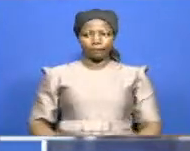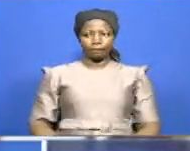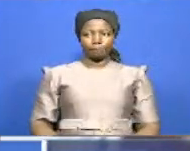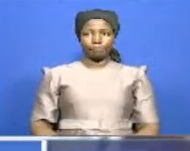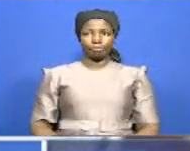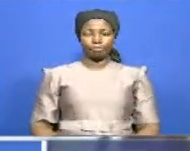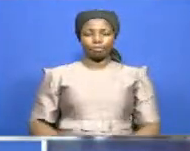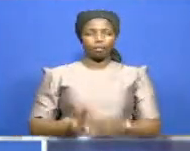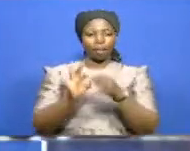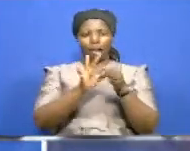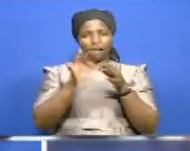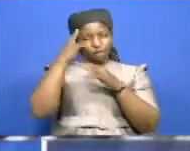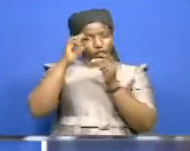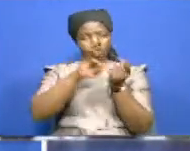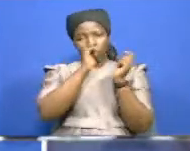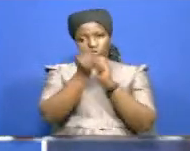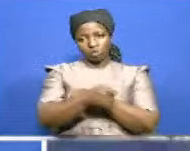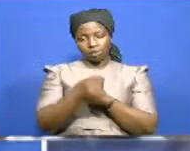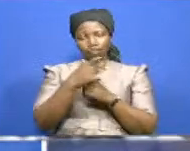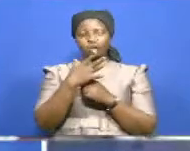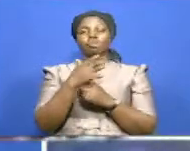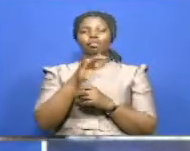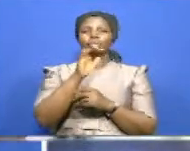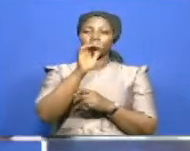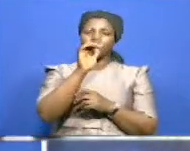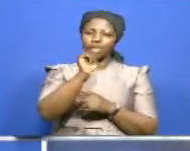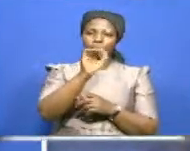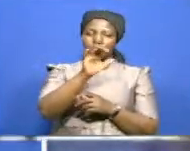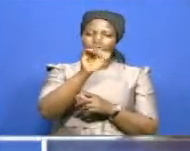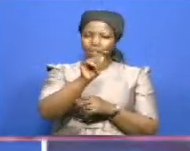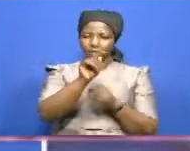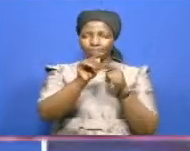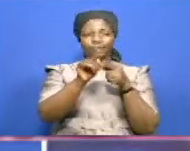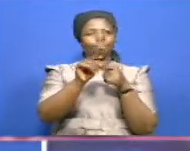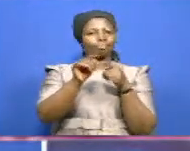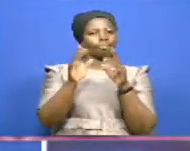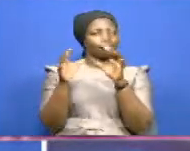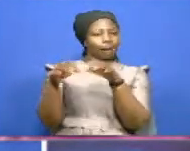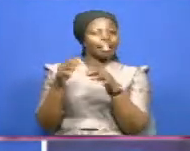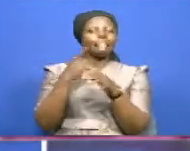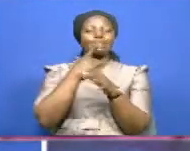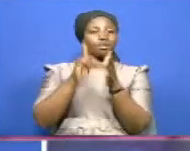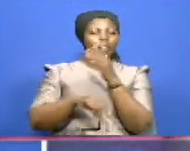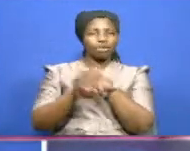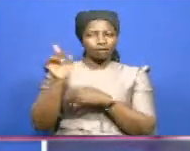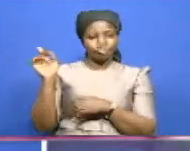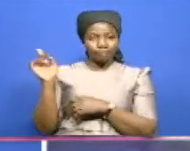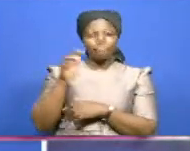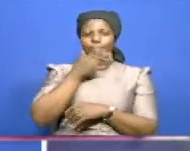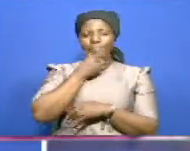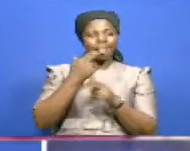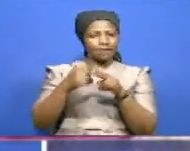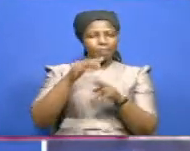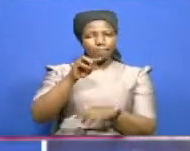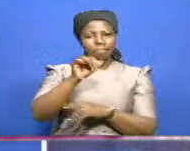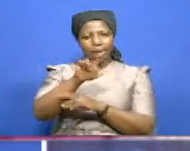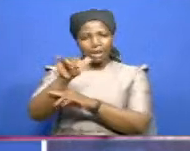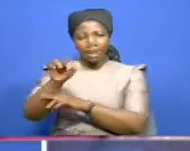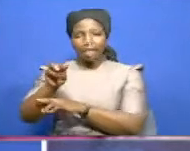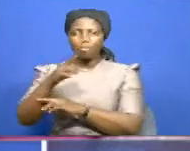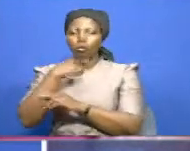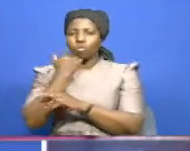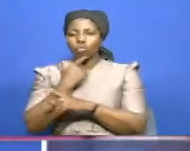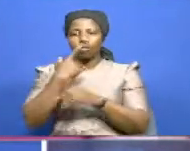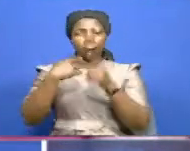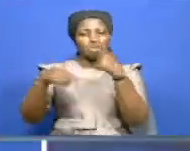The Alliance for Change and Transparency, popularly known as ACT Wazalendo, says Maalim Seif Sharif, who is running for presidency